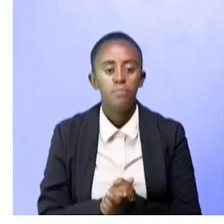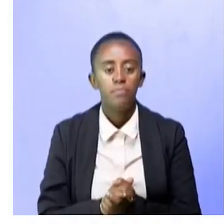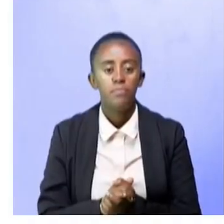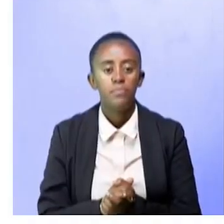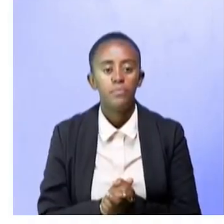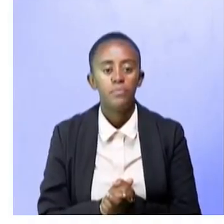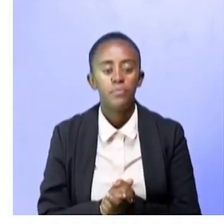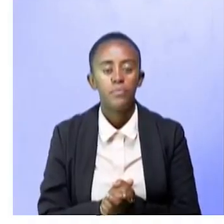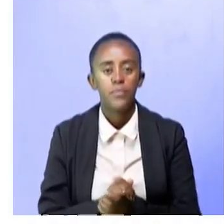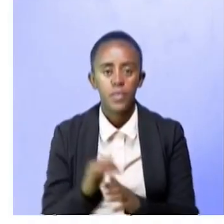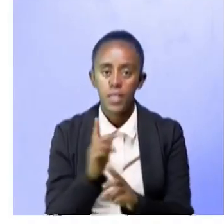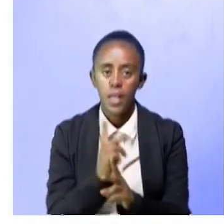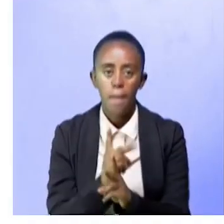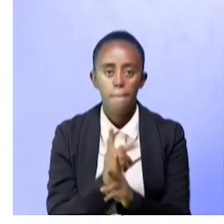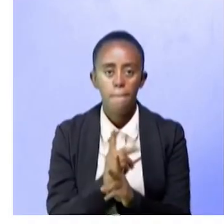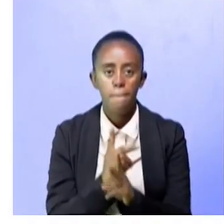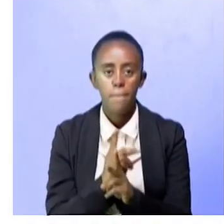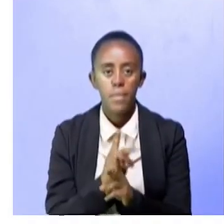keep